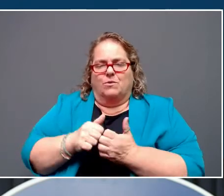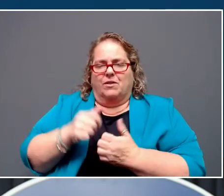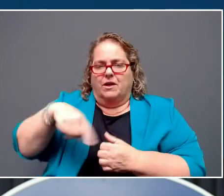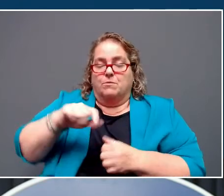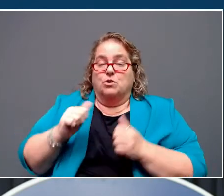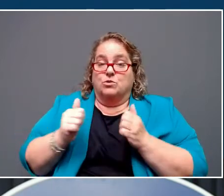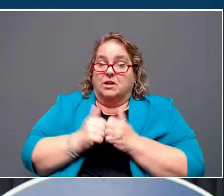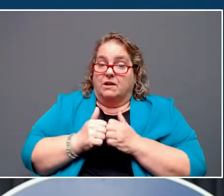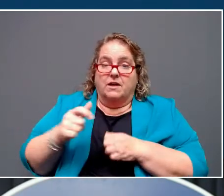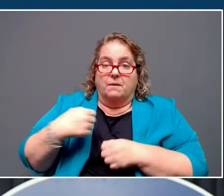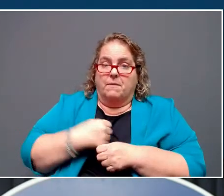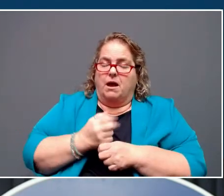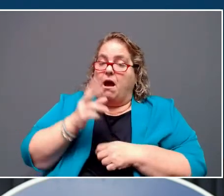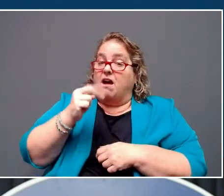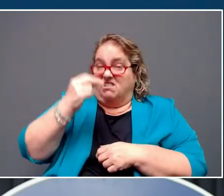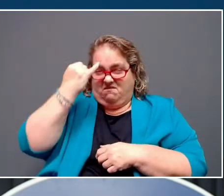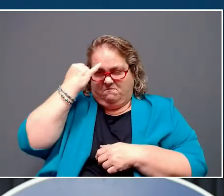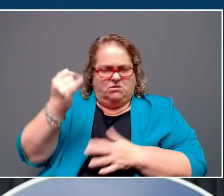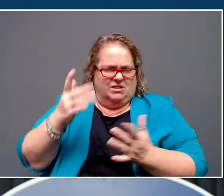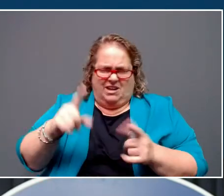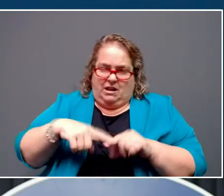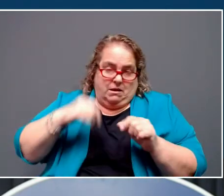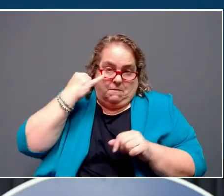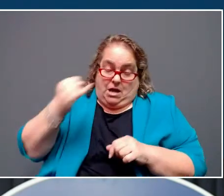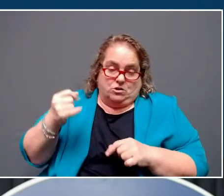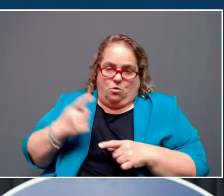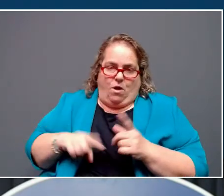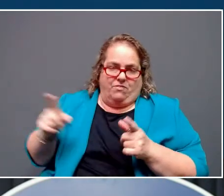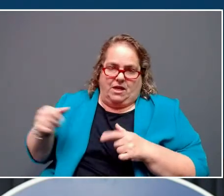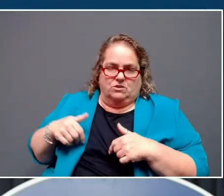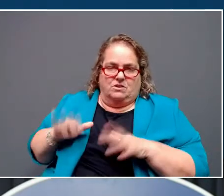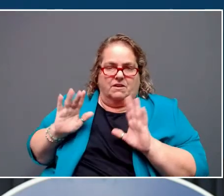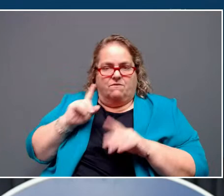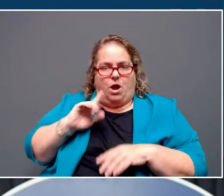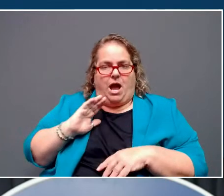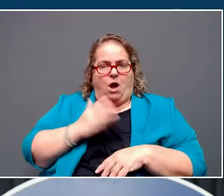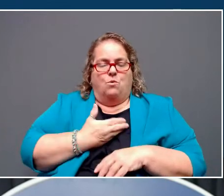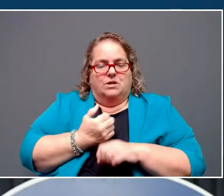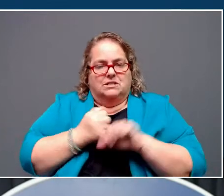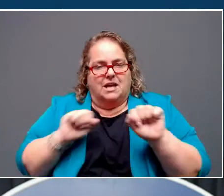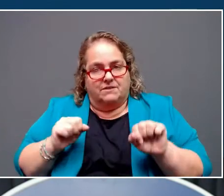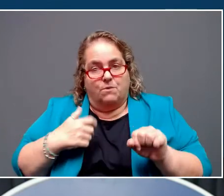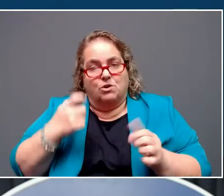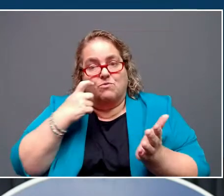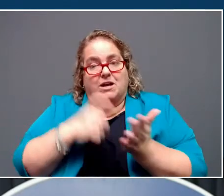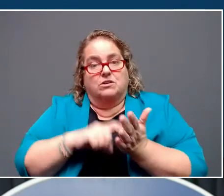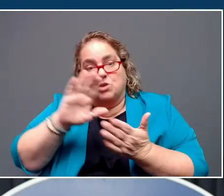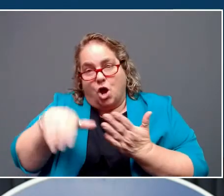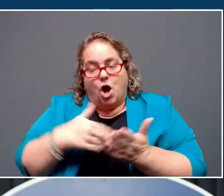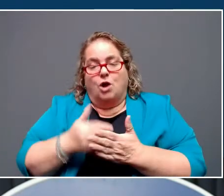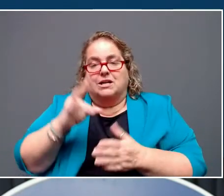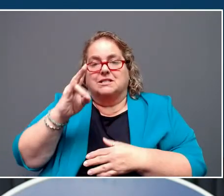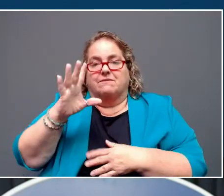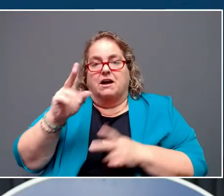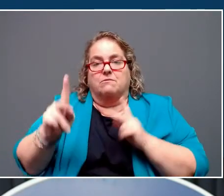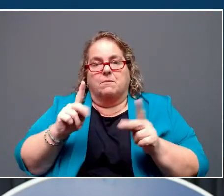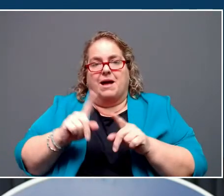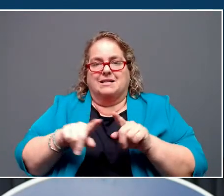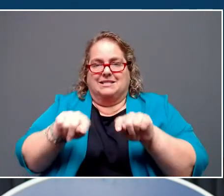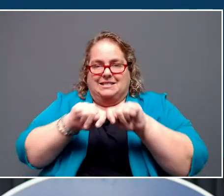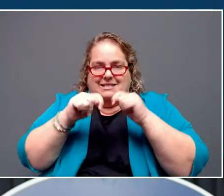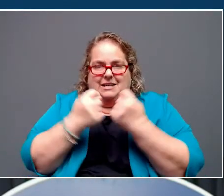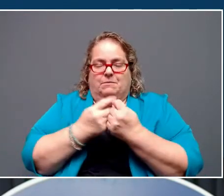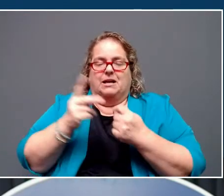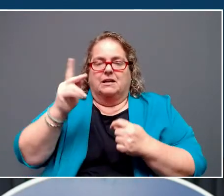unimaginable sacrifices for our safety. So today, I want to recognize all 75 awardees as Team Kentucky All-Stars.